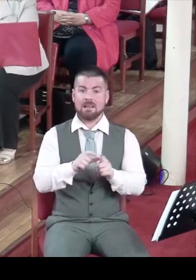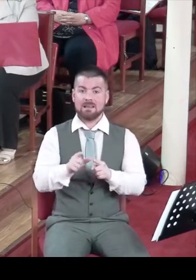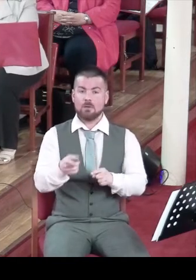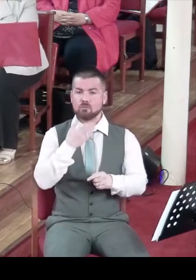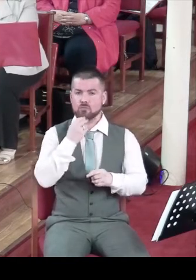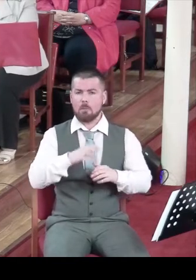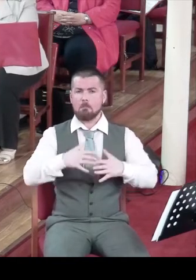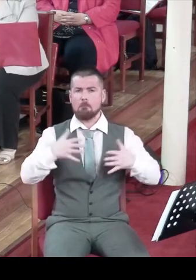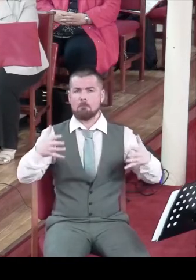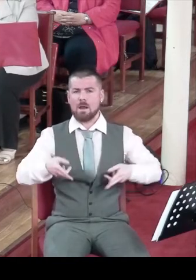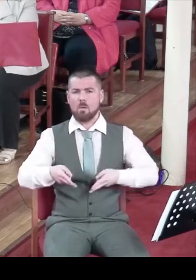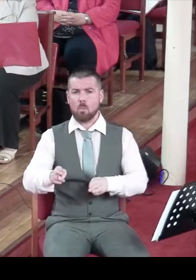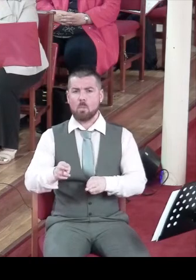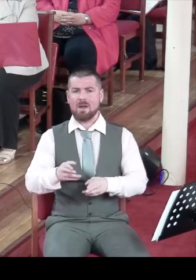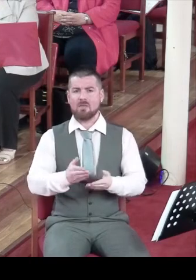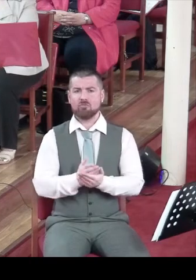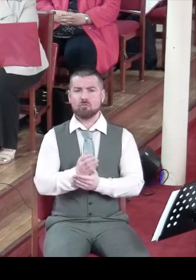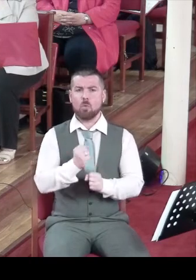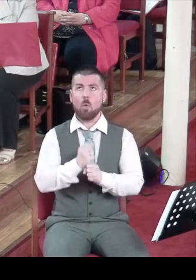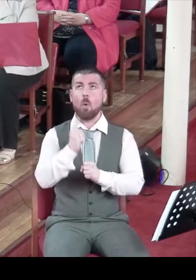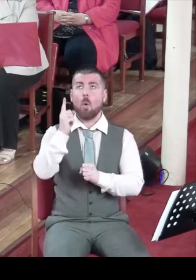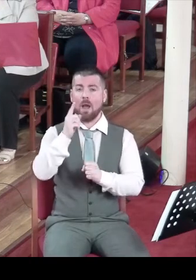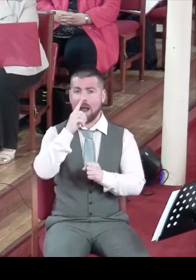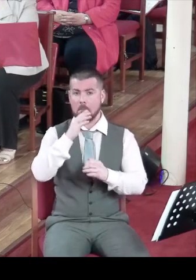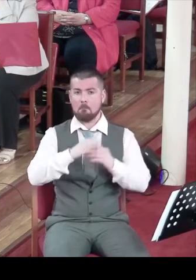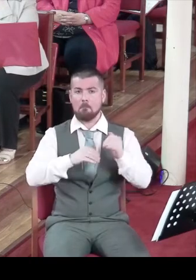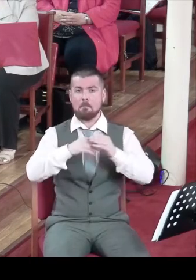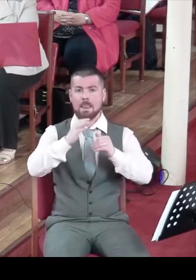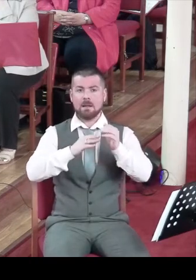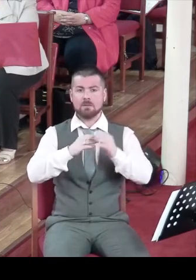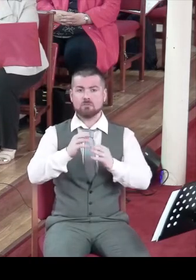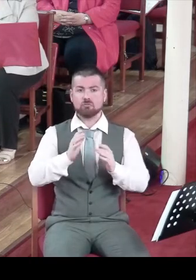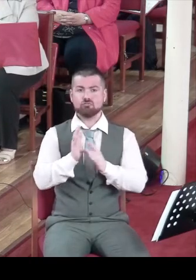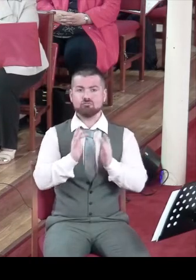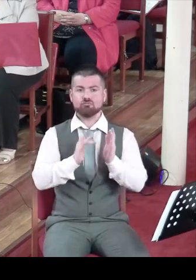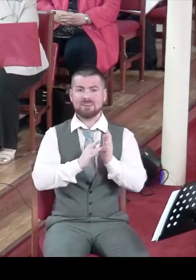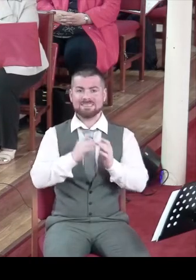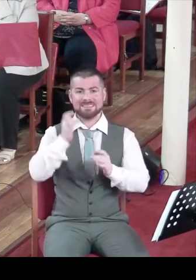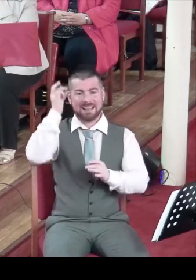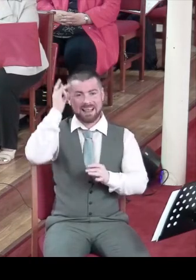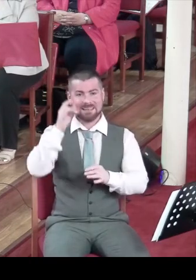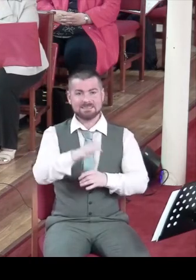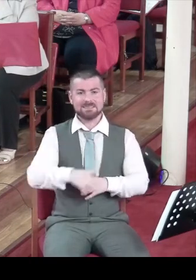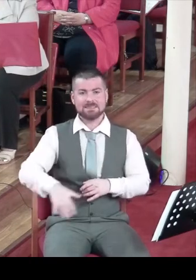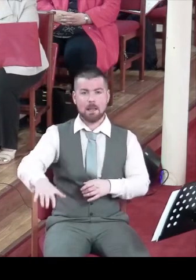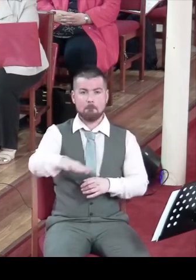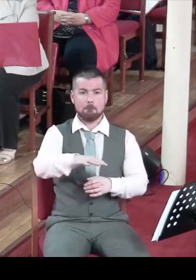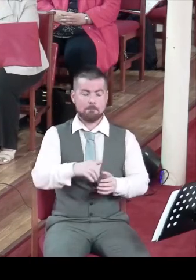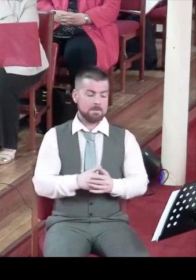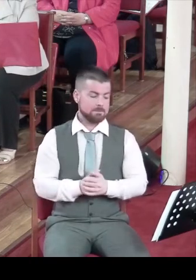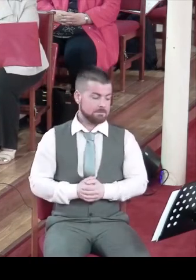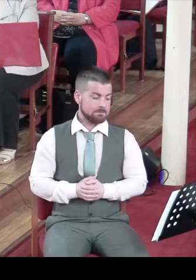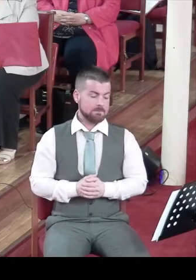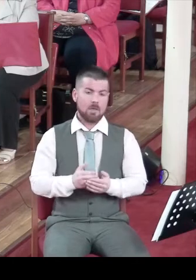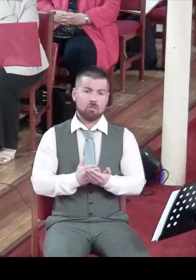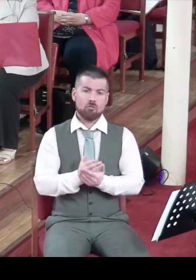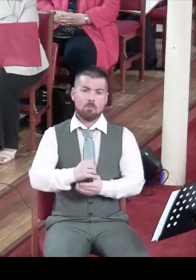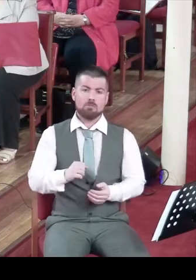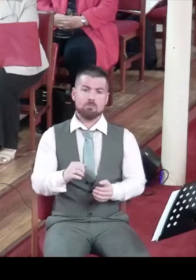way by God to build Christ's kingdom in the British Isles, but also around the